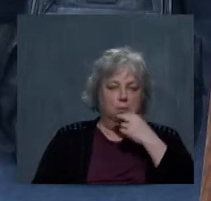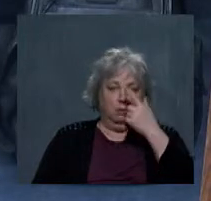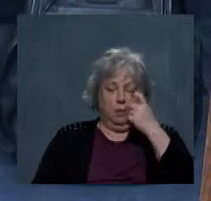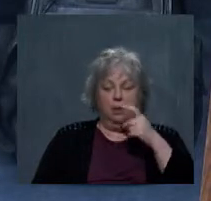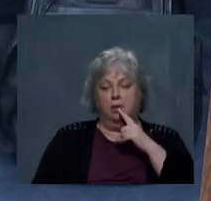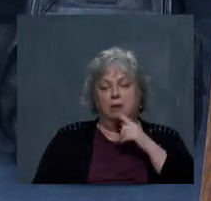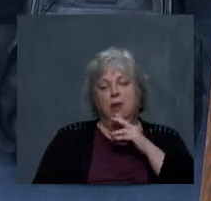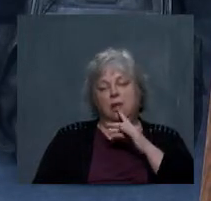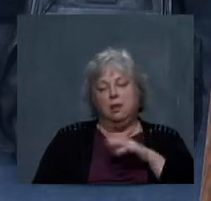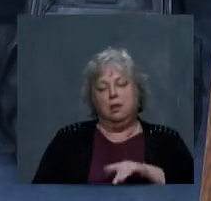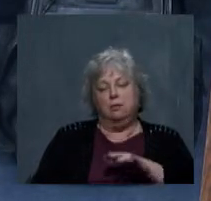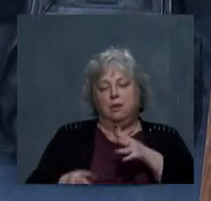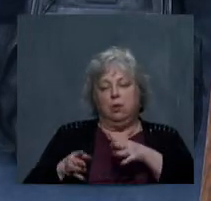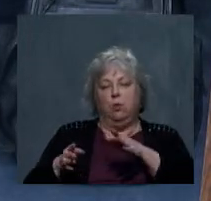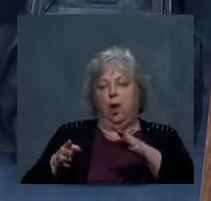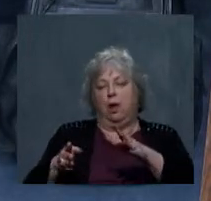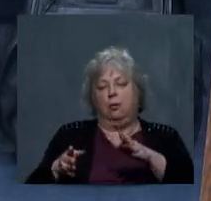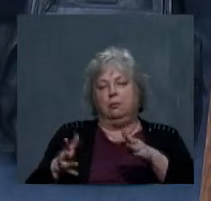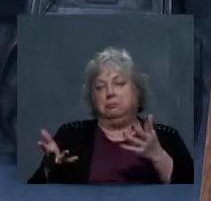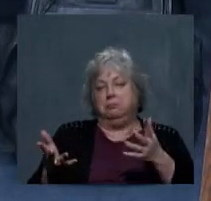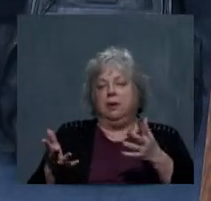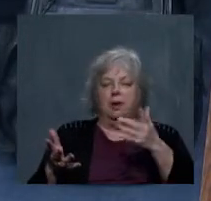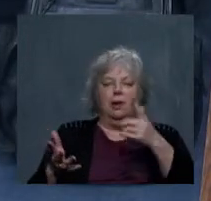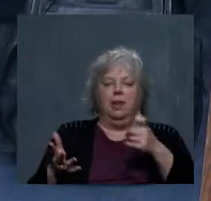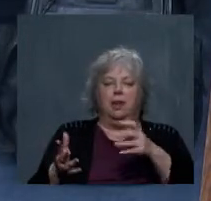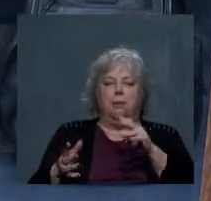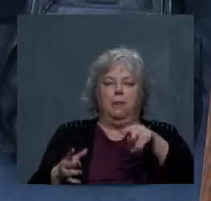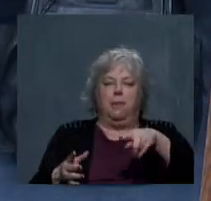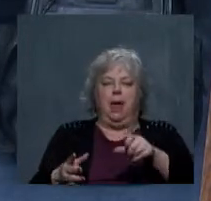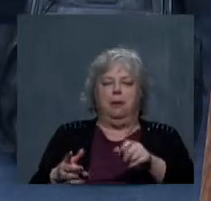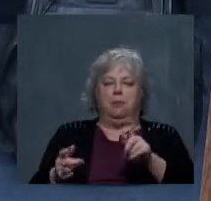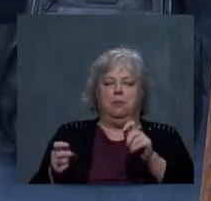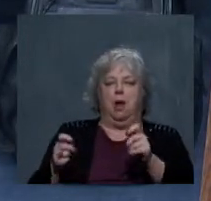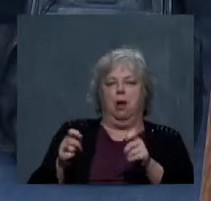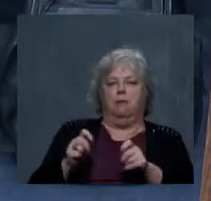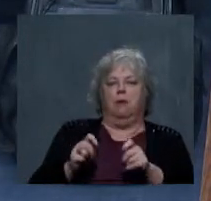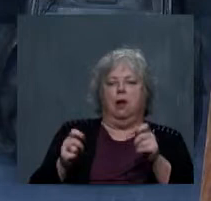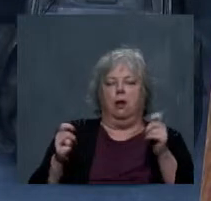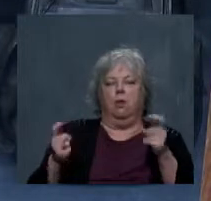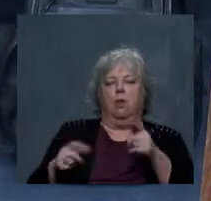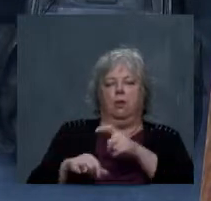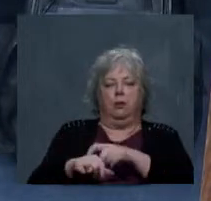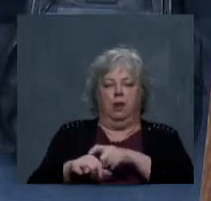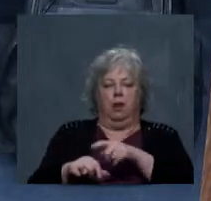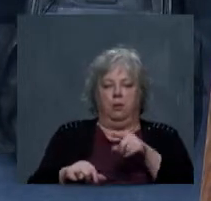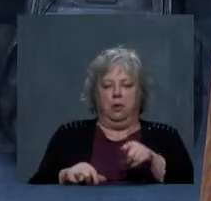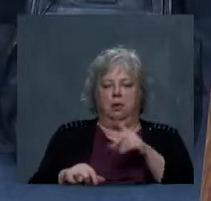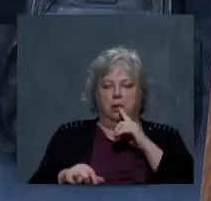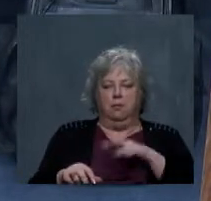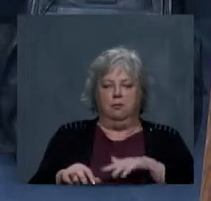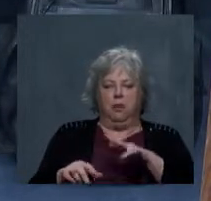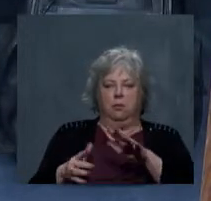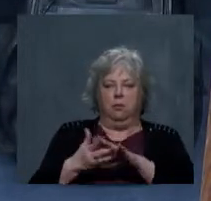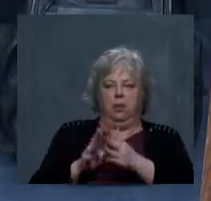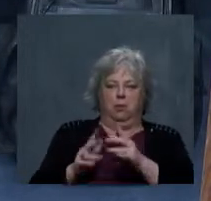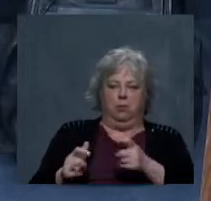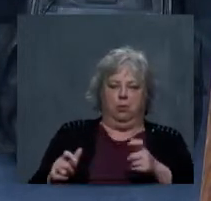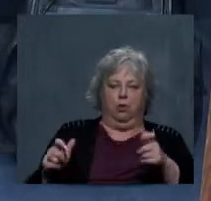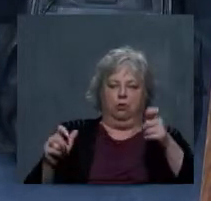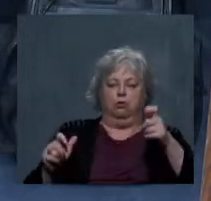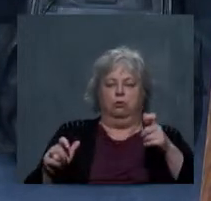They modify those maps all the time, and it's gotten larger since the time back